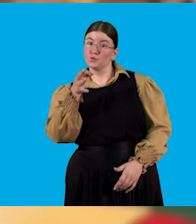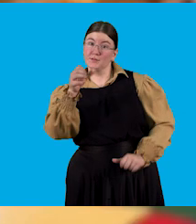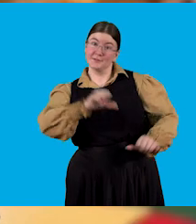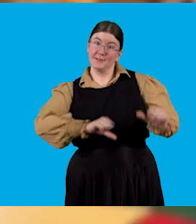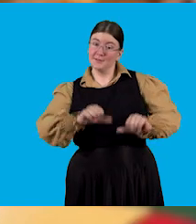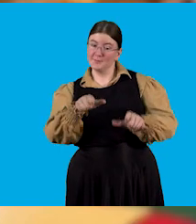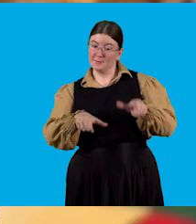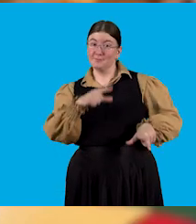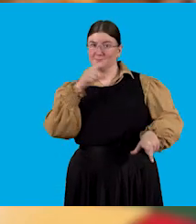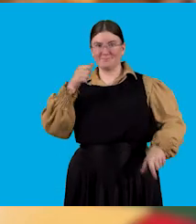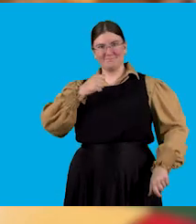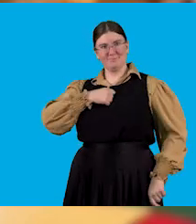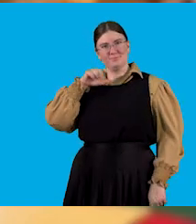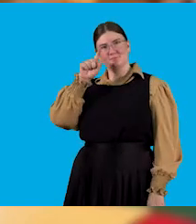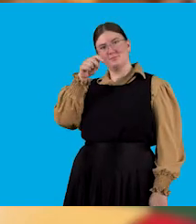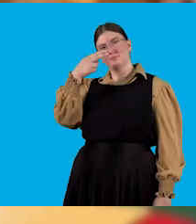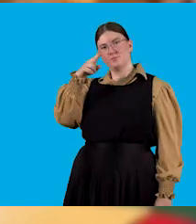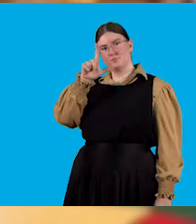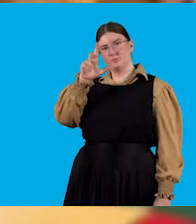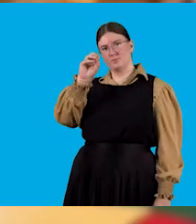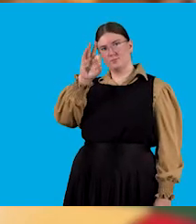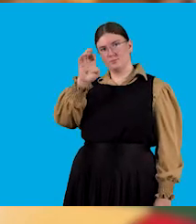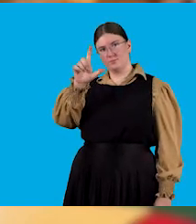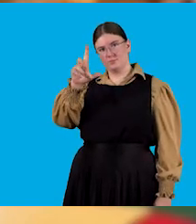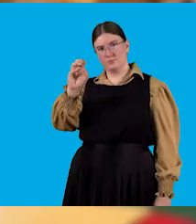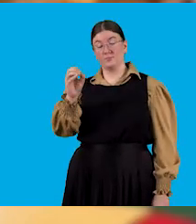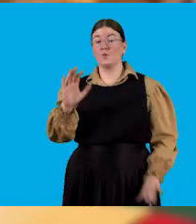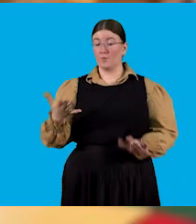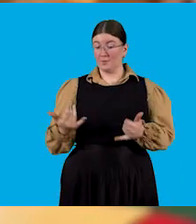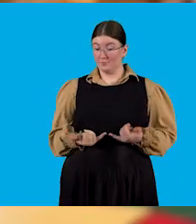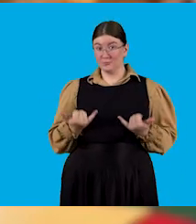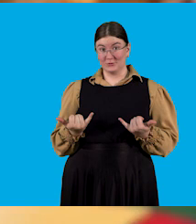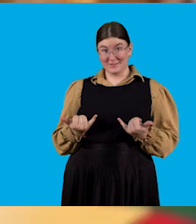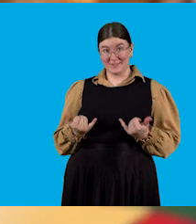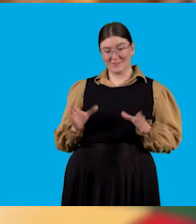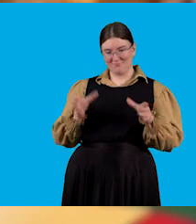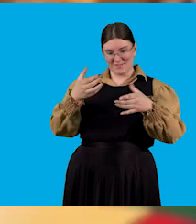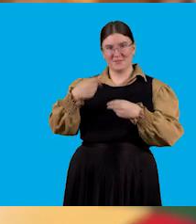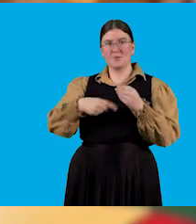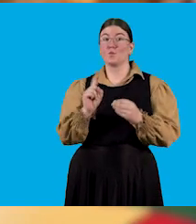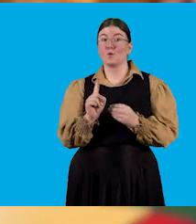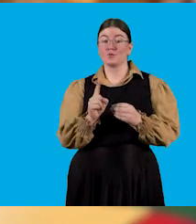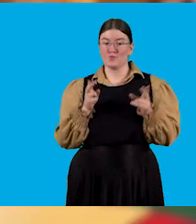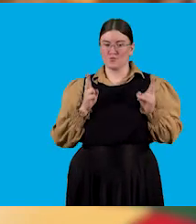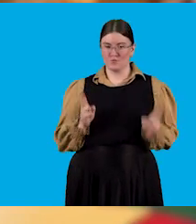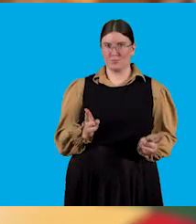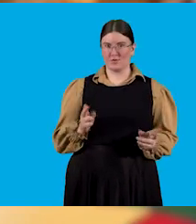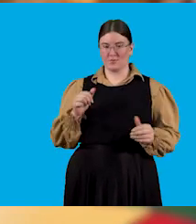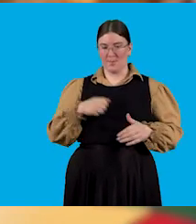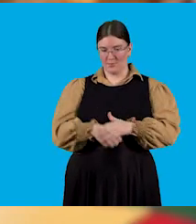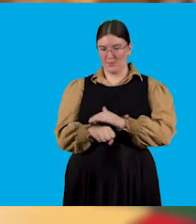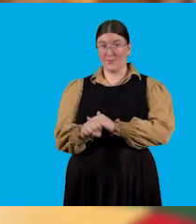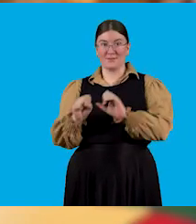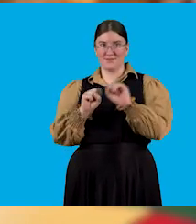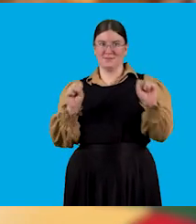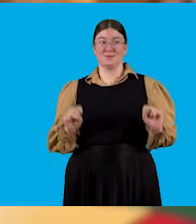To our future scientists, I am Tolofelo and welcome to today's lesson on the human reproductive system. In